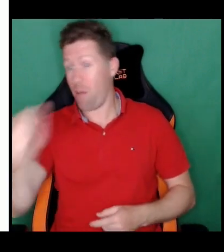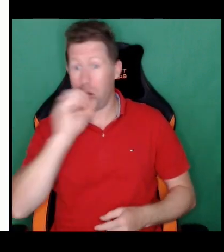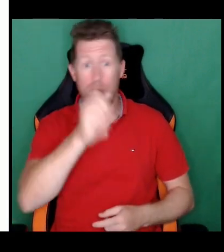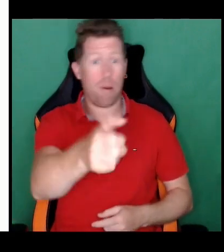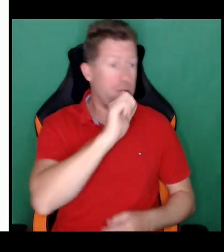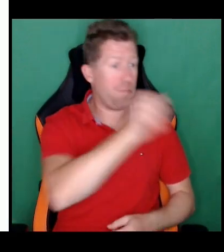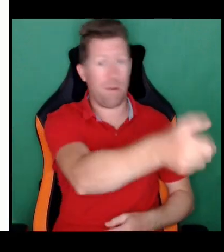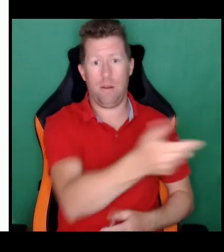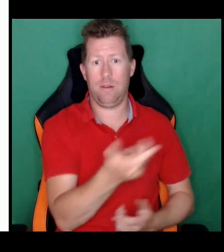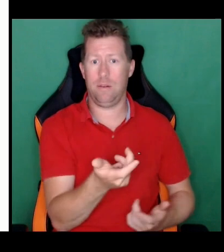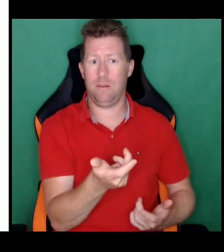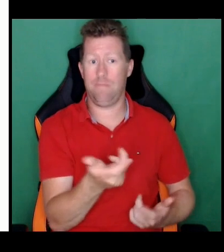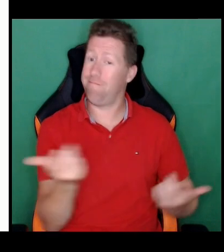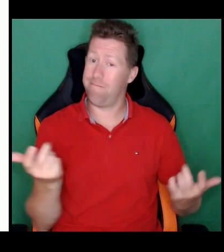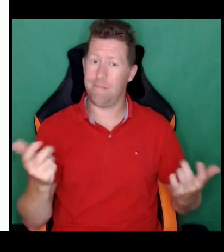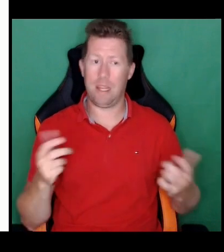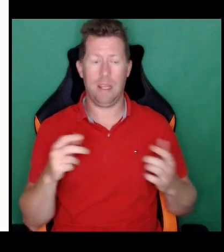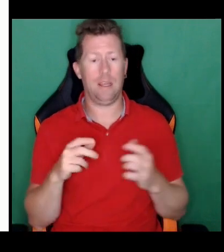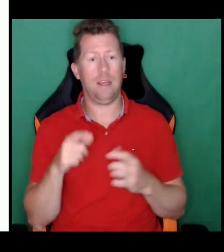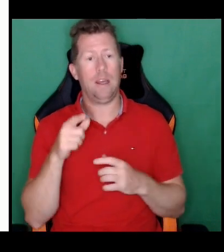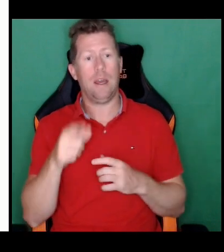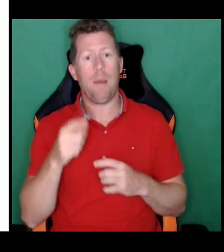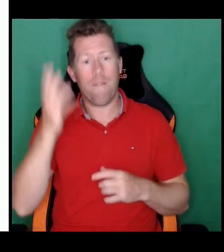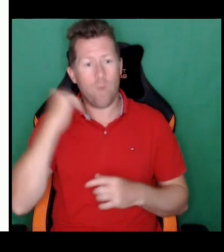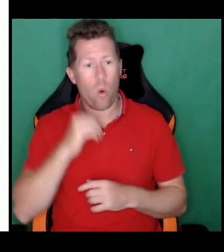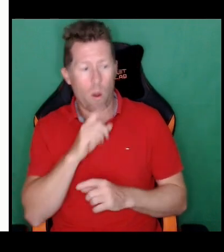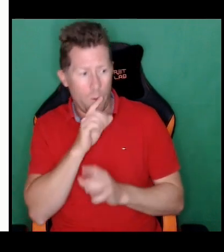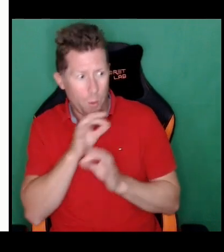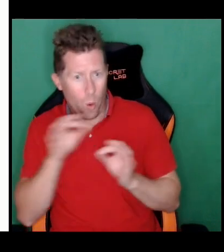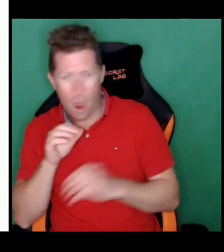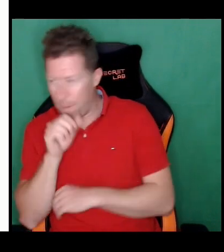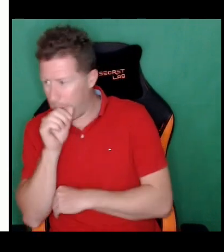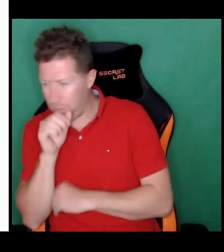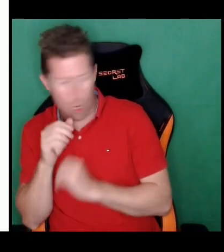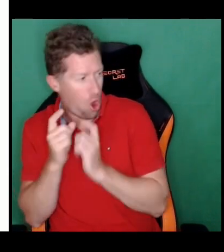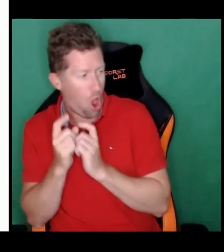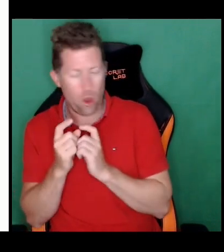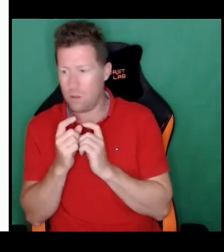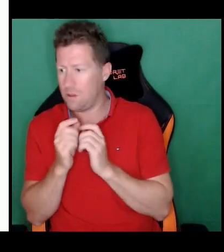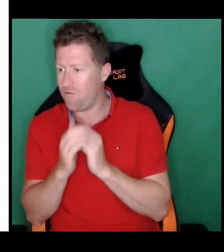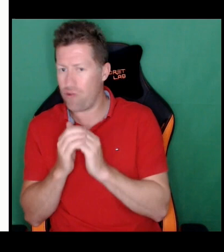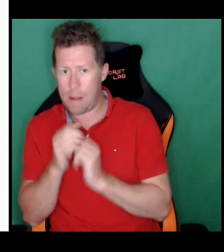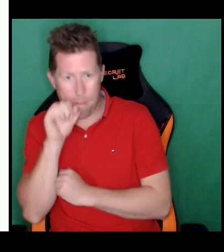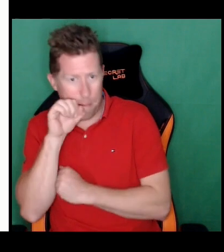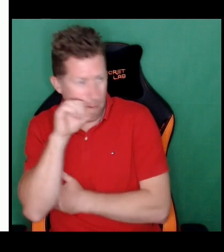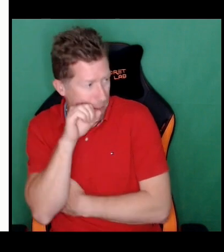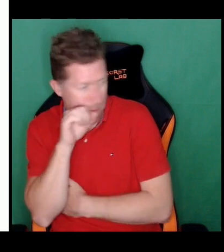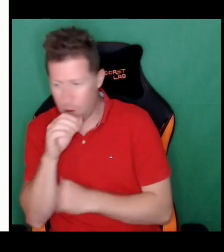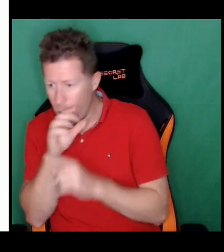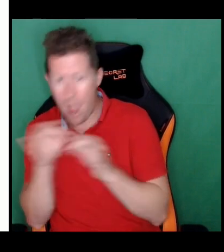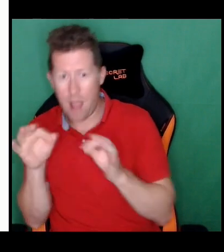They're vaping now beyond in private settings or with just their close friends. So this is now a behaviour for them that's very